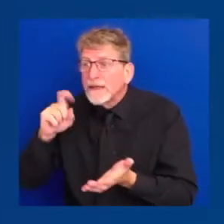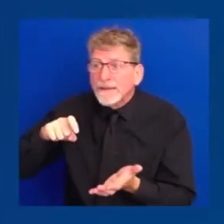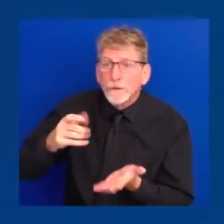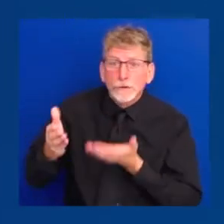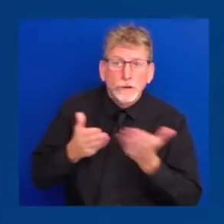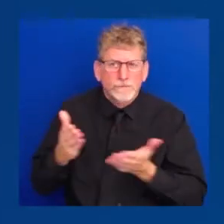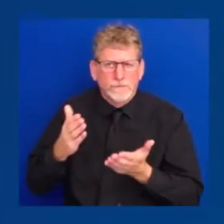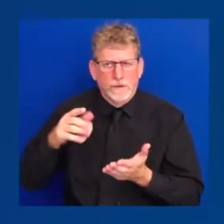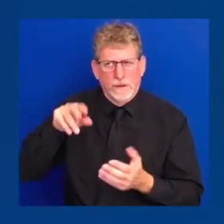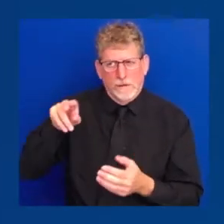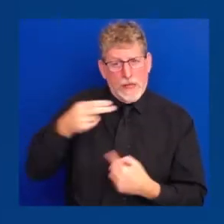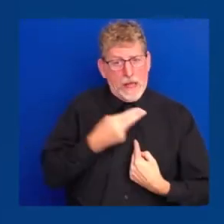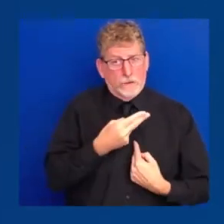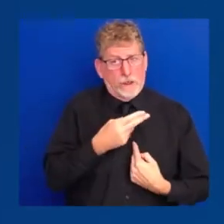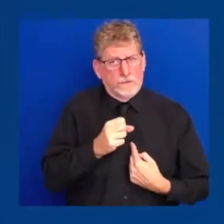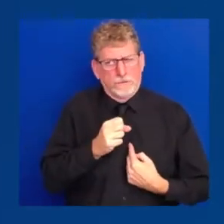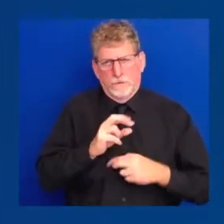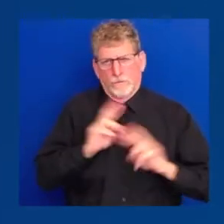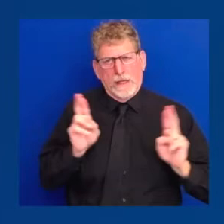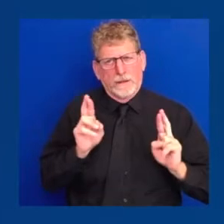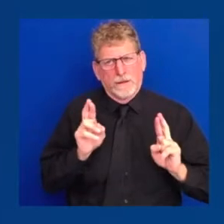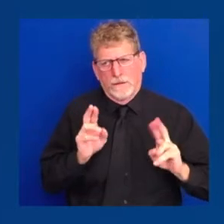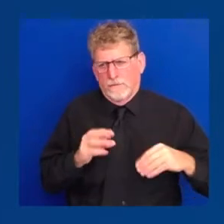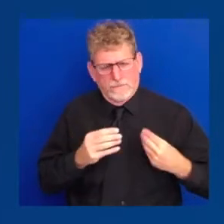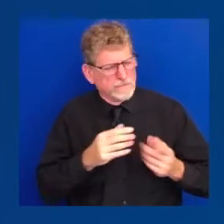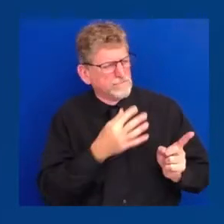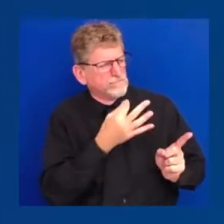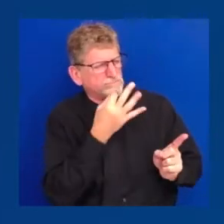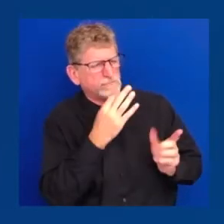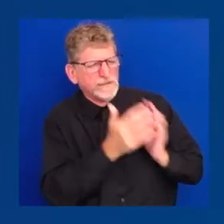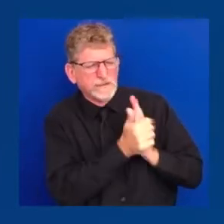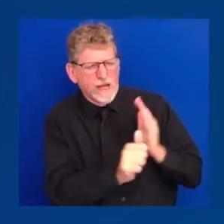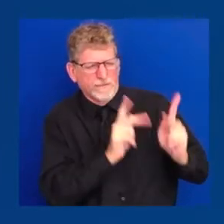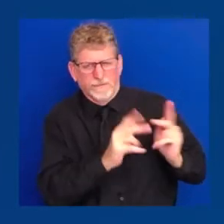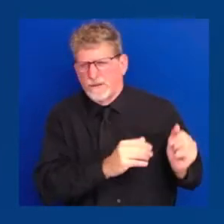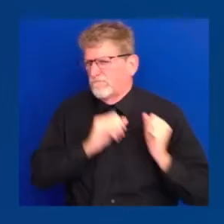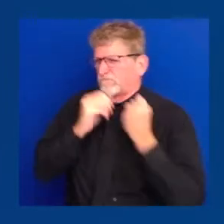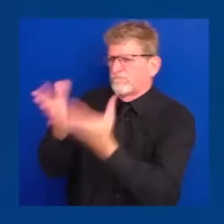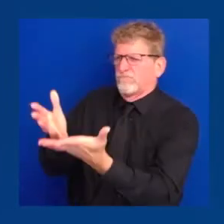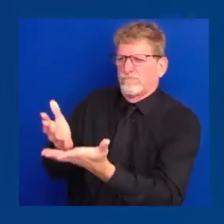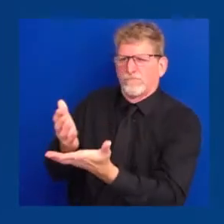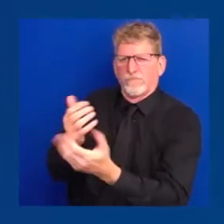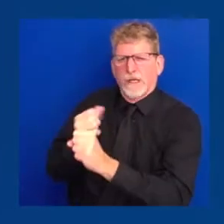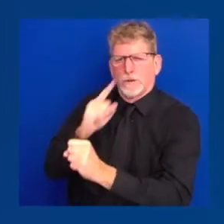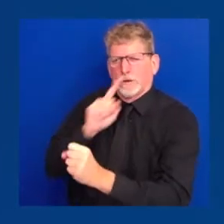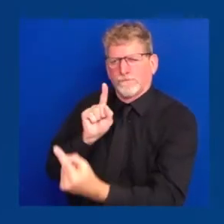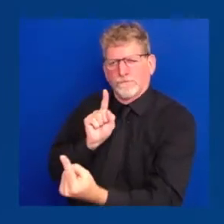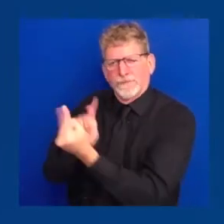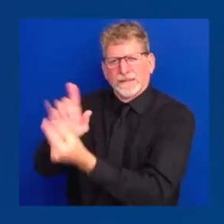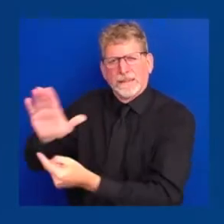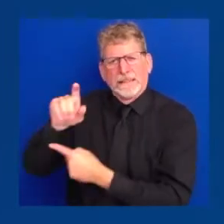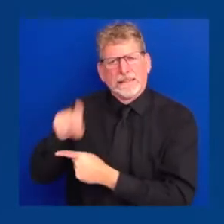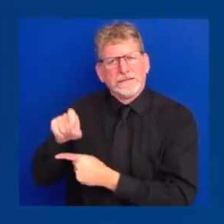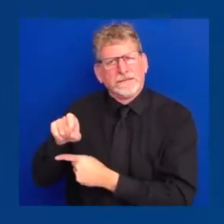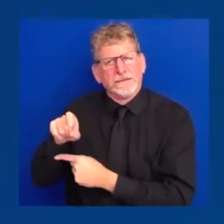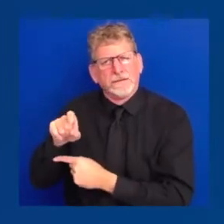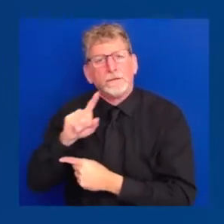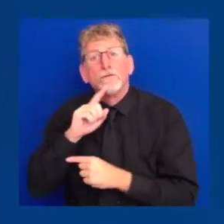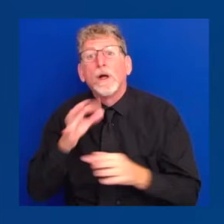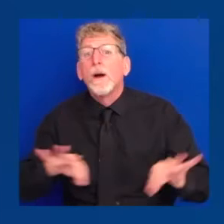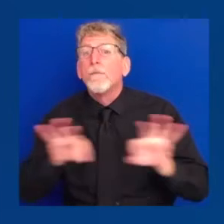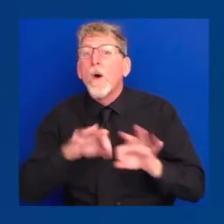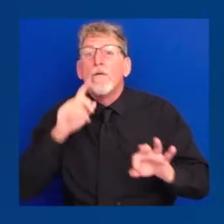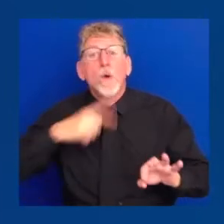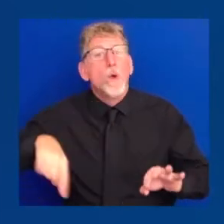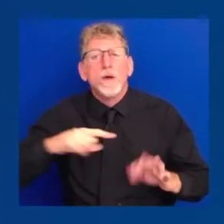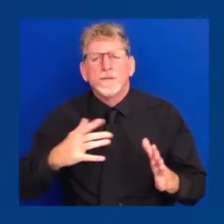mission. As it has from the beginning, fairness for everyone, equity, will remain at the center of our work. We've